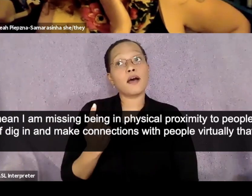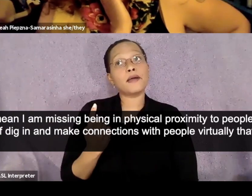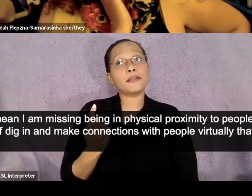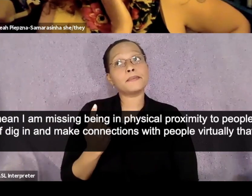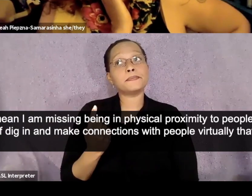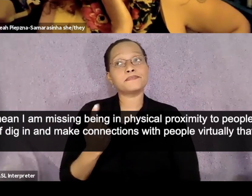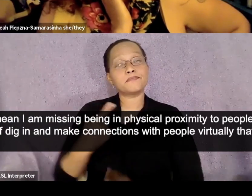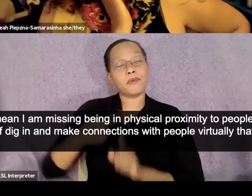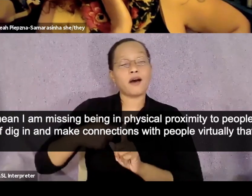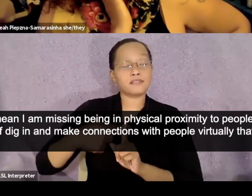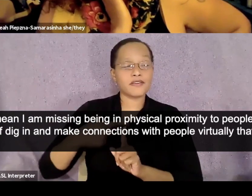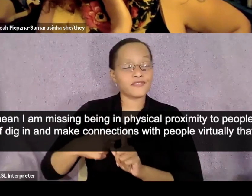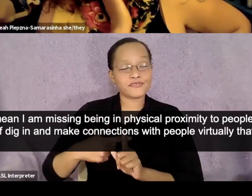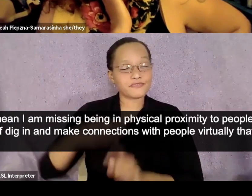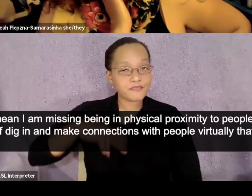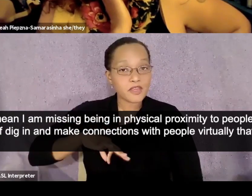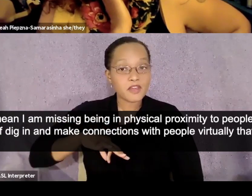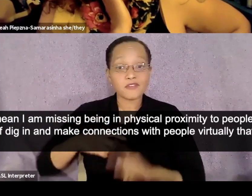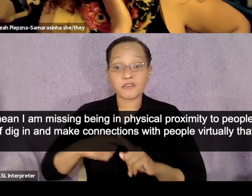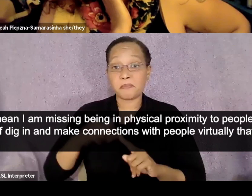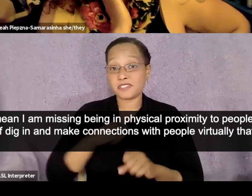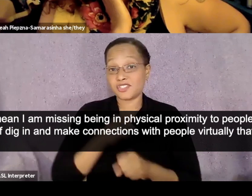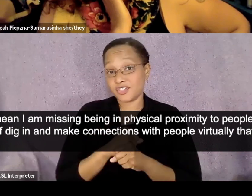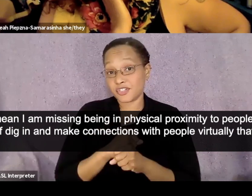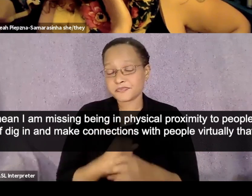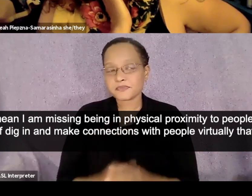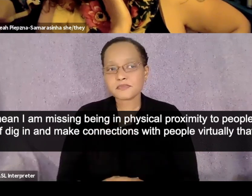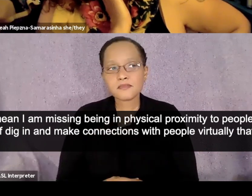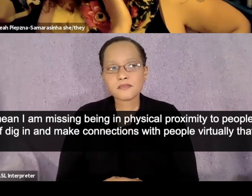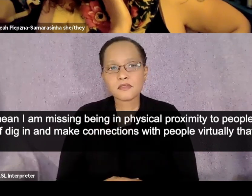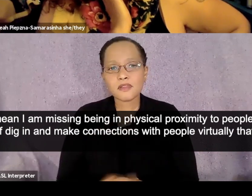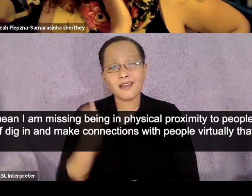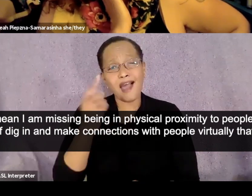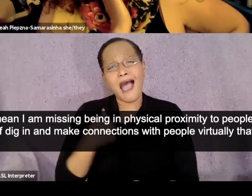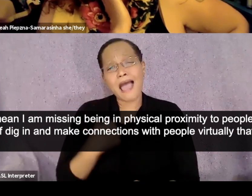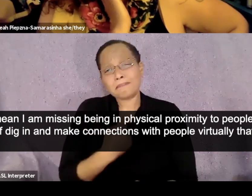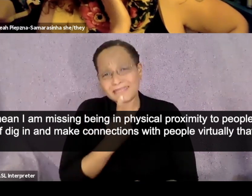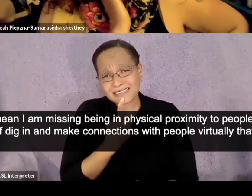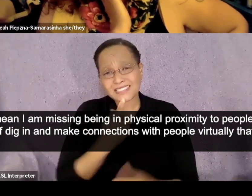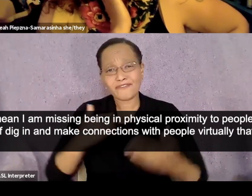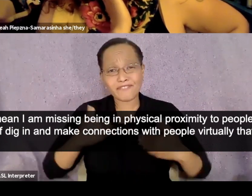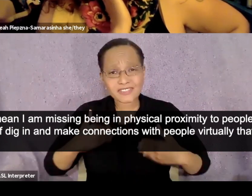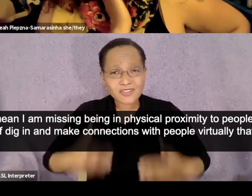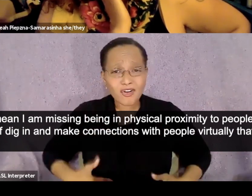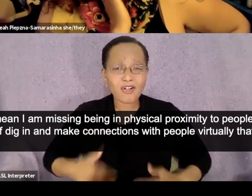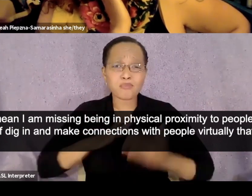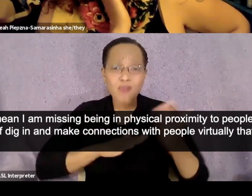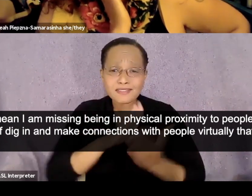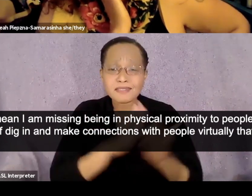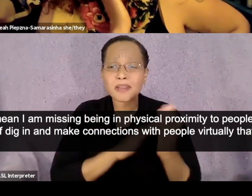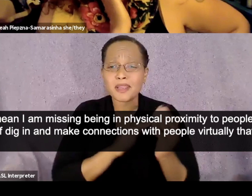the positive outtakes from this year. And I mean, I am missing being in physical proximity to